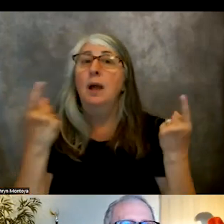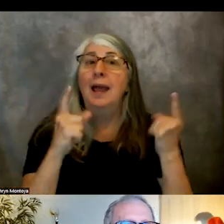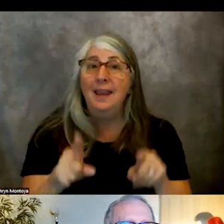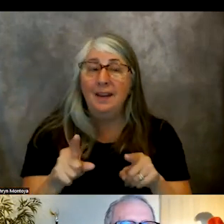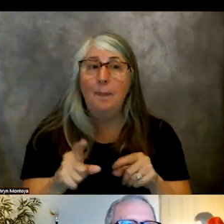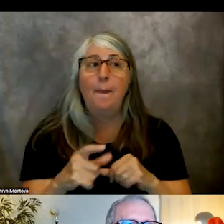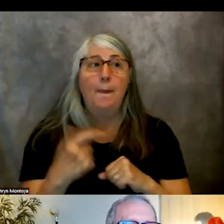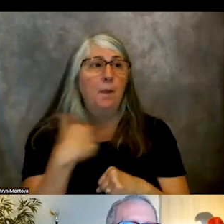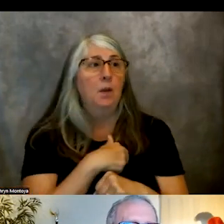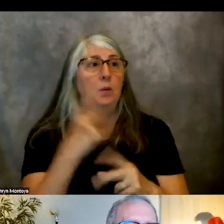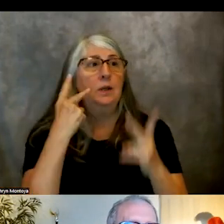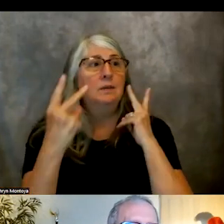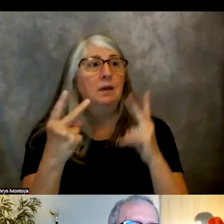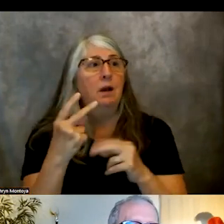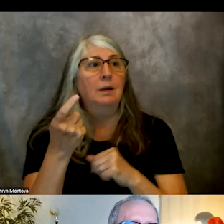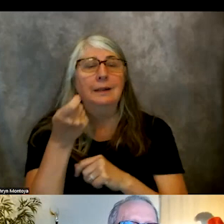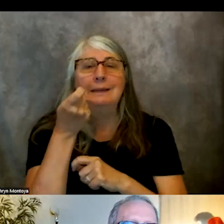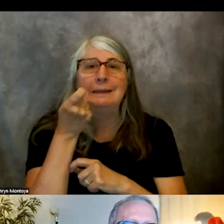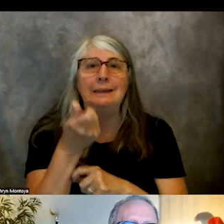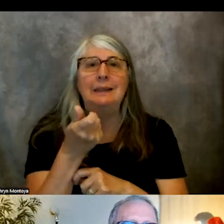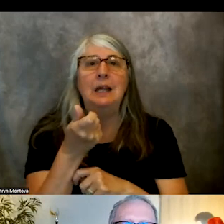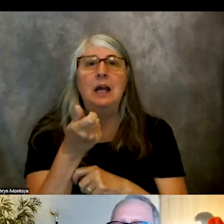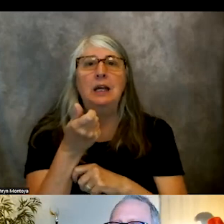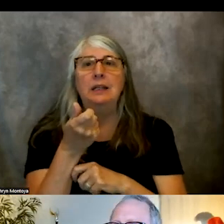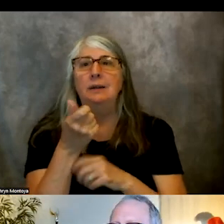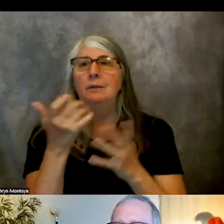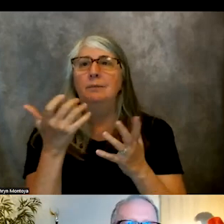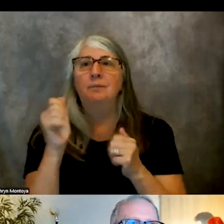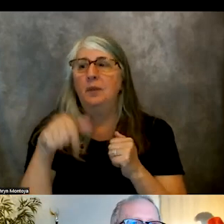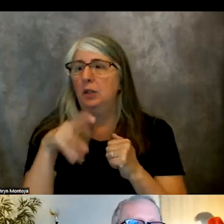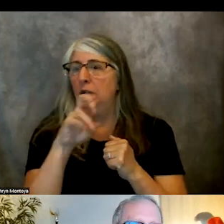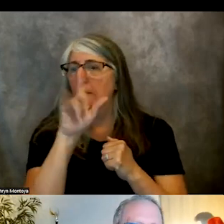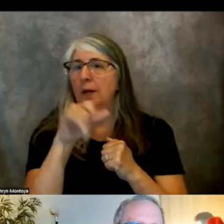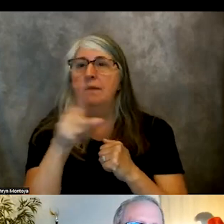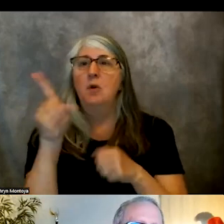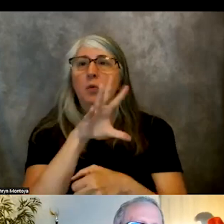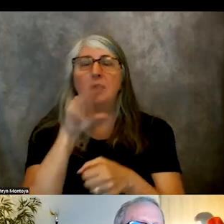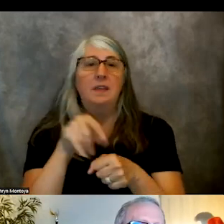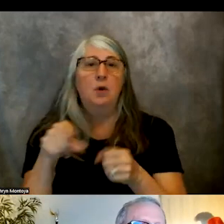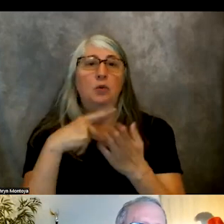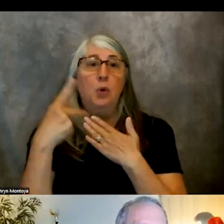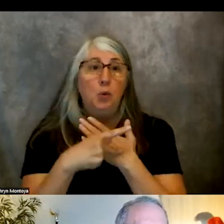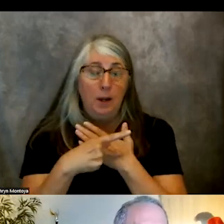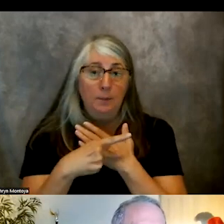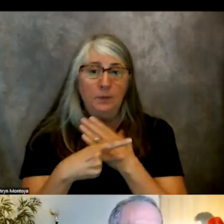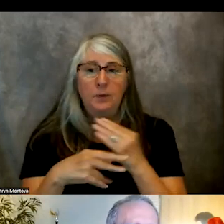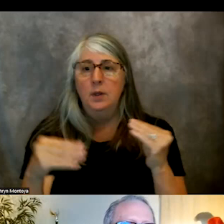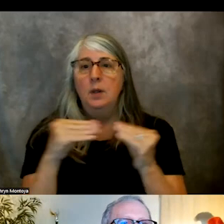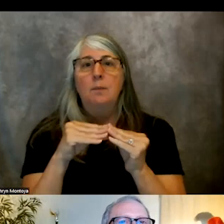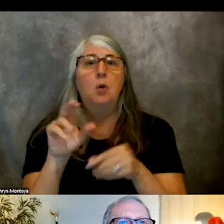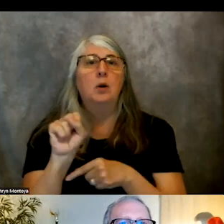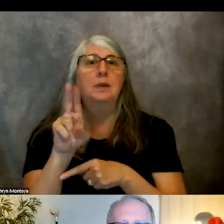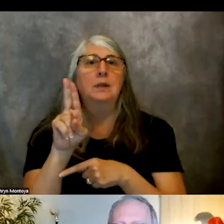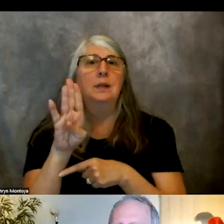is we saw a slide in the acuity of those in our programs. More substance use referrals,